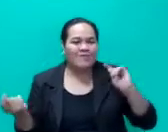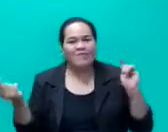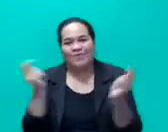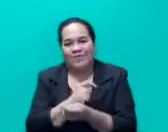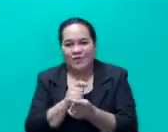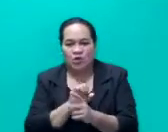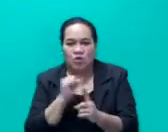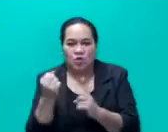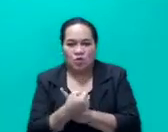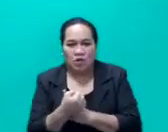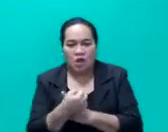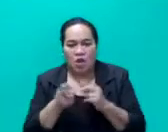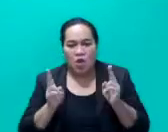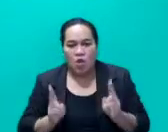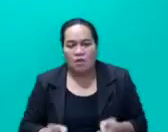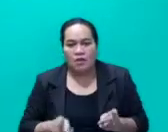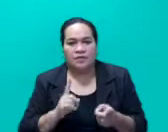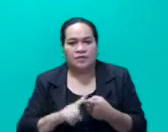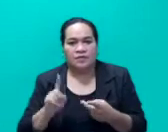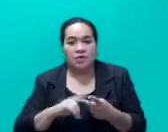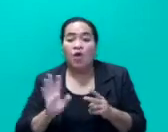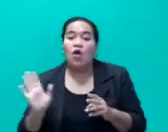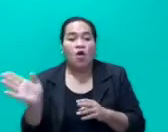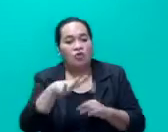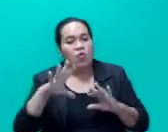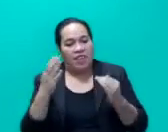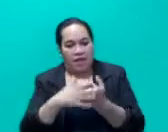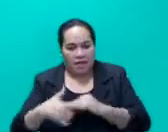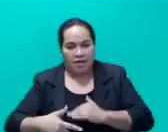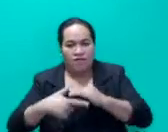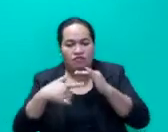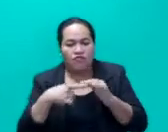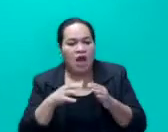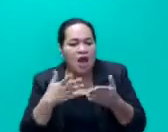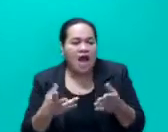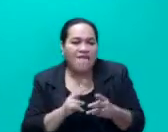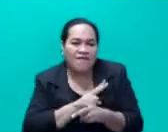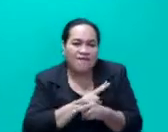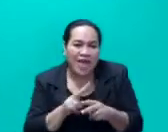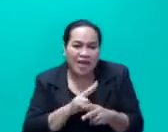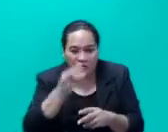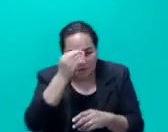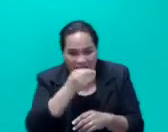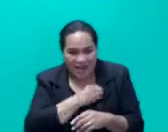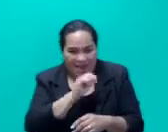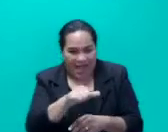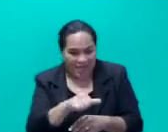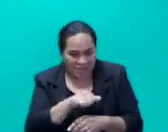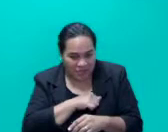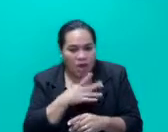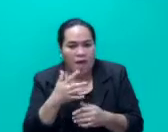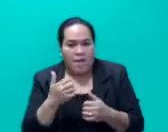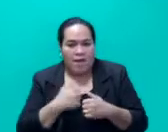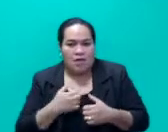to work at both individual and collective levels, addressing values, beliefs, attitudes, behaviors, and practices in